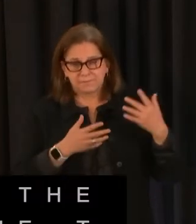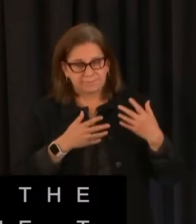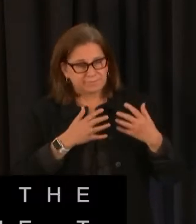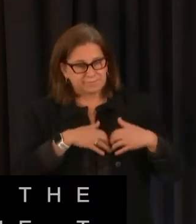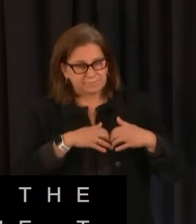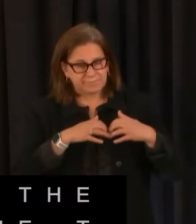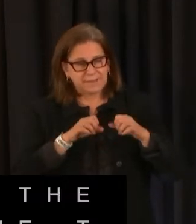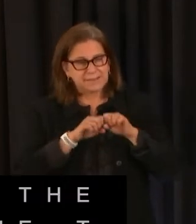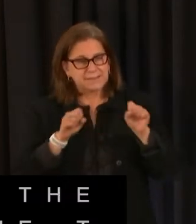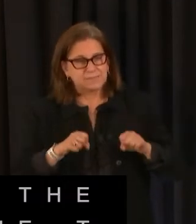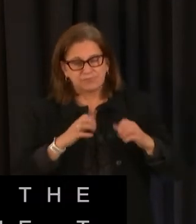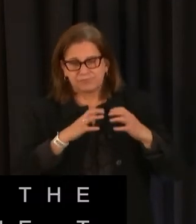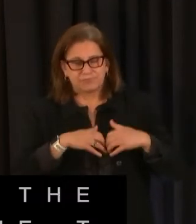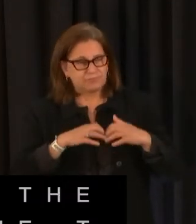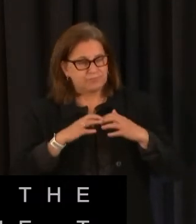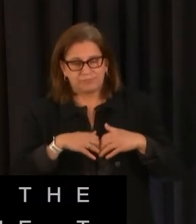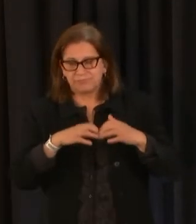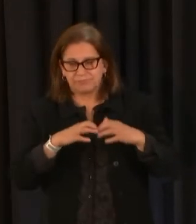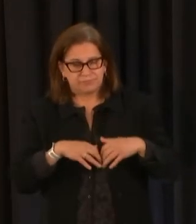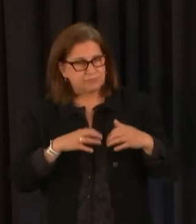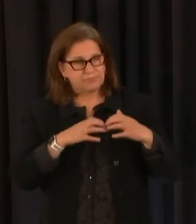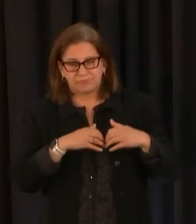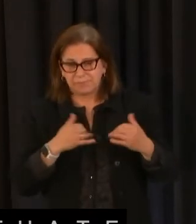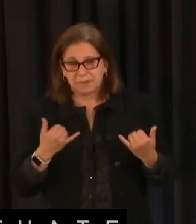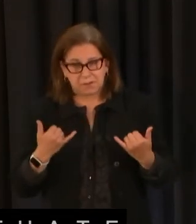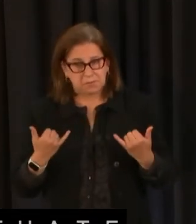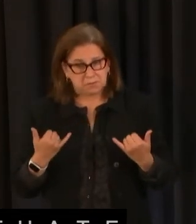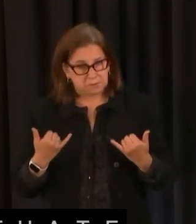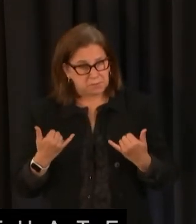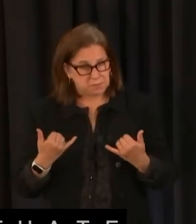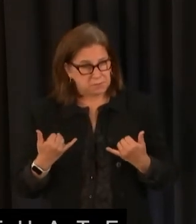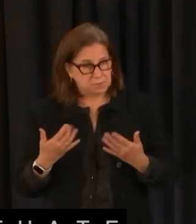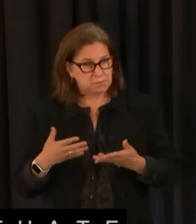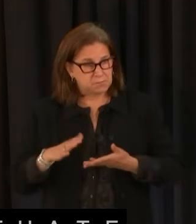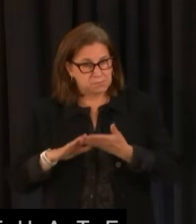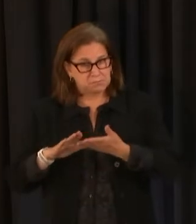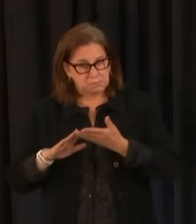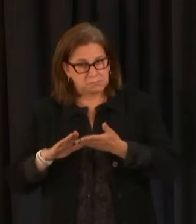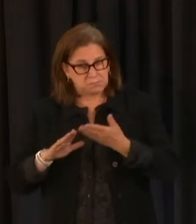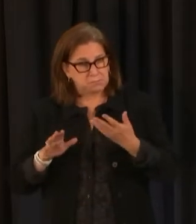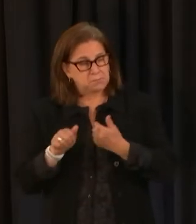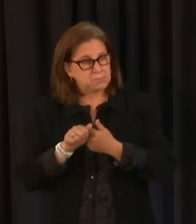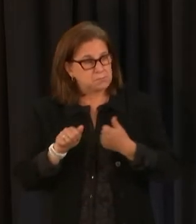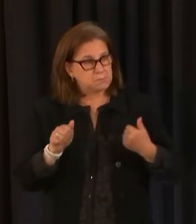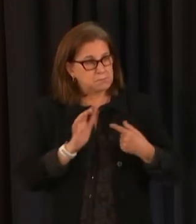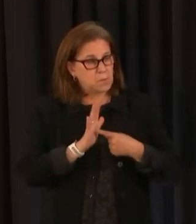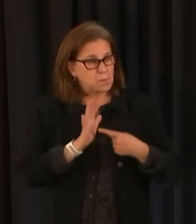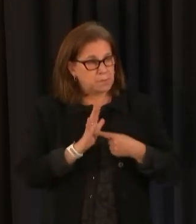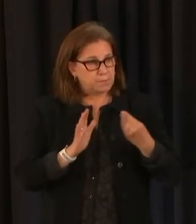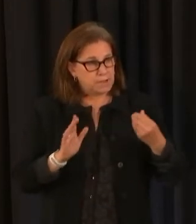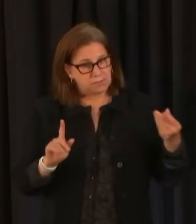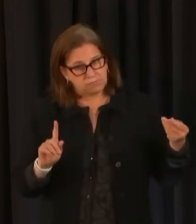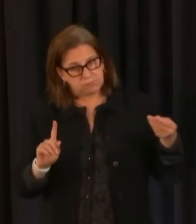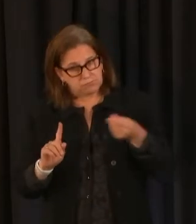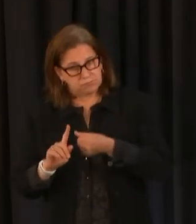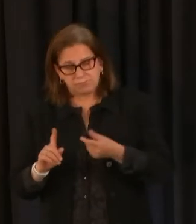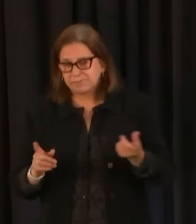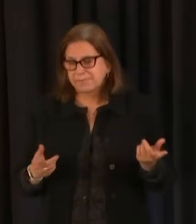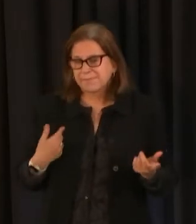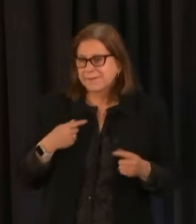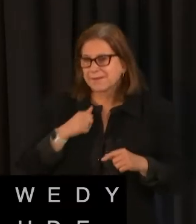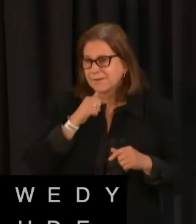will be paid by Wednesday and their back pay included? I don't know the answer to